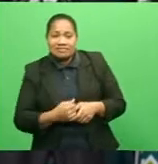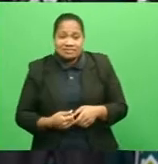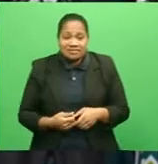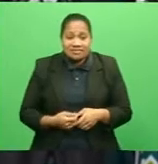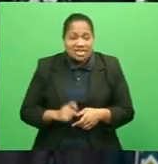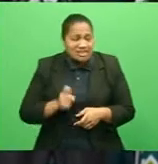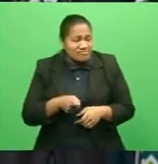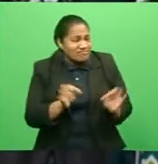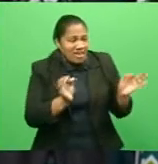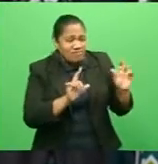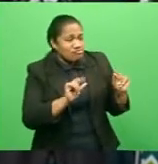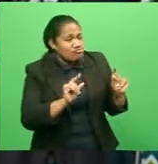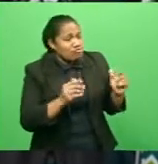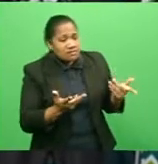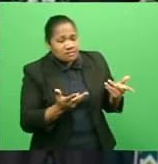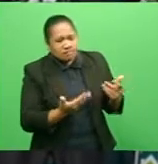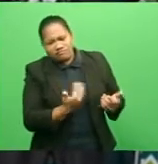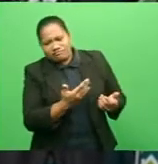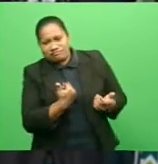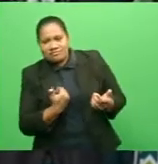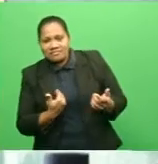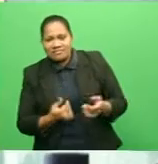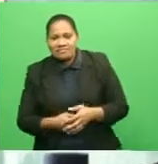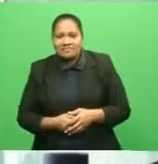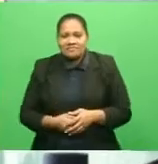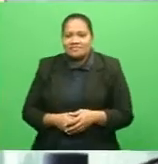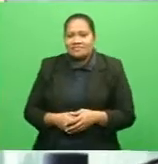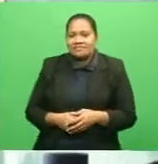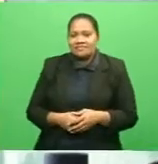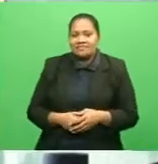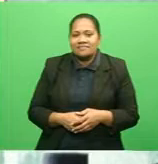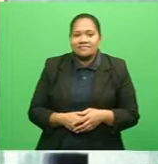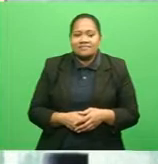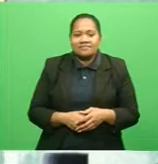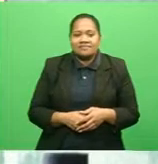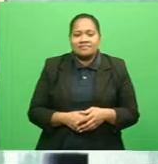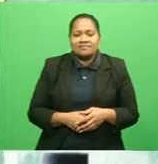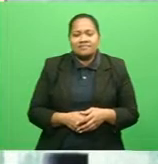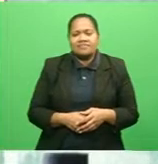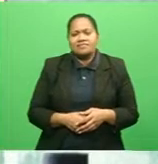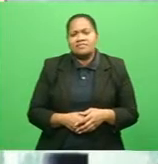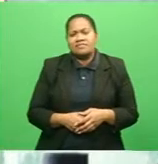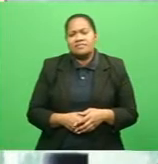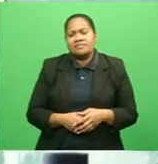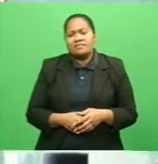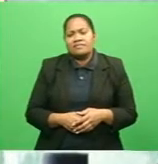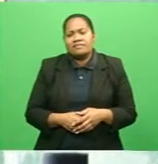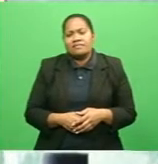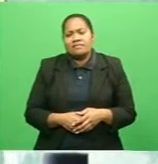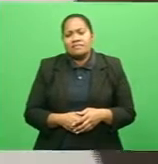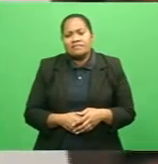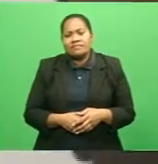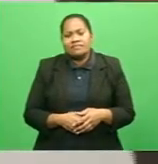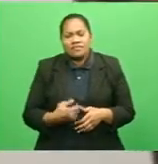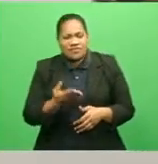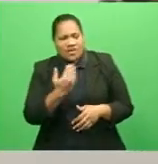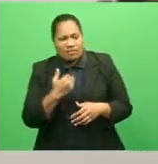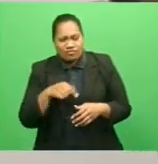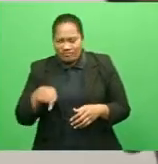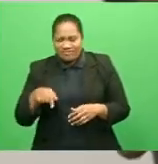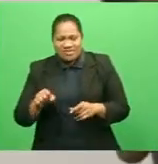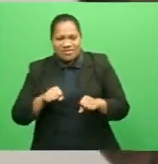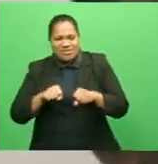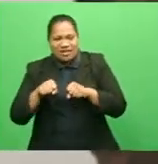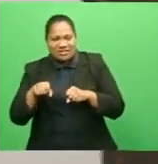have anything to do, just come out to Uptown Boxing. The Sniper